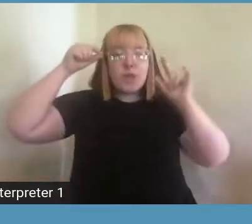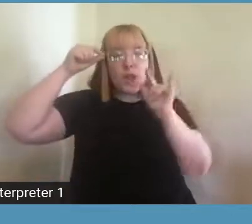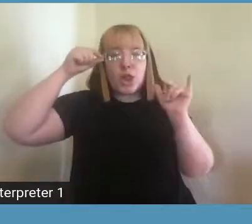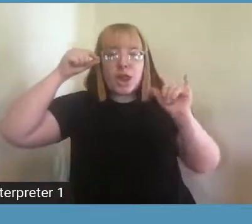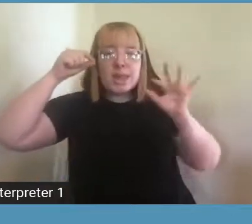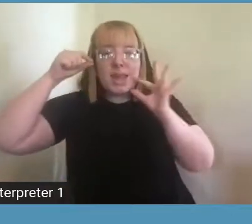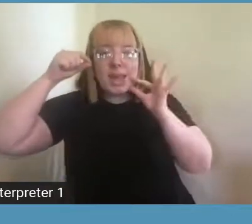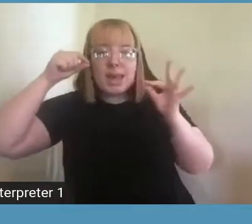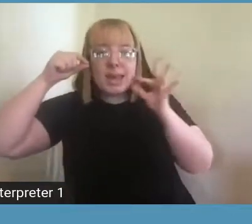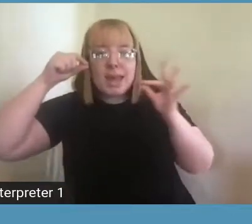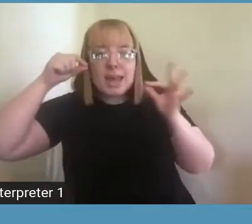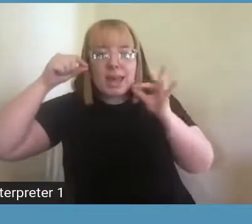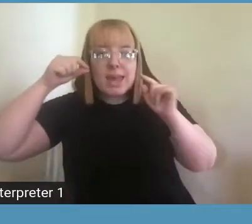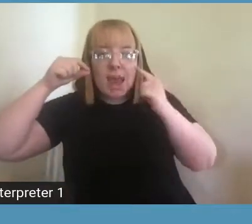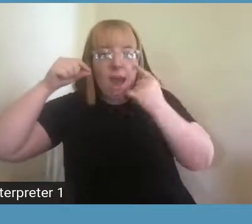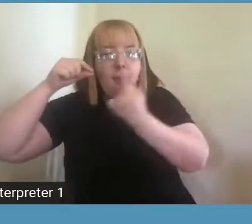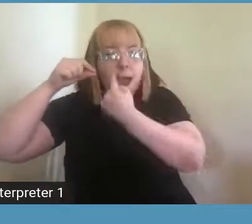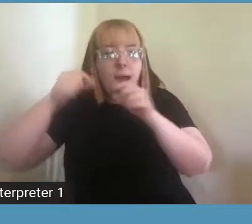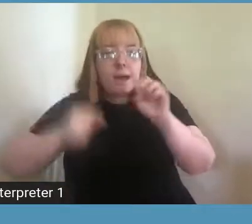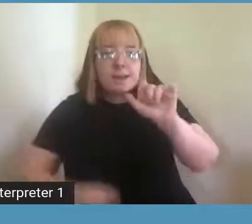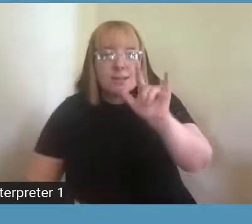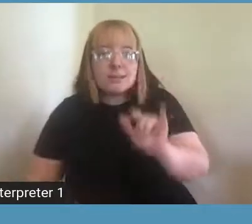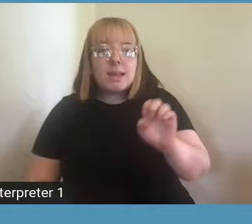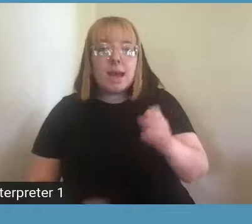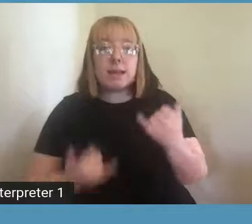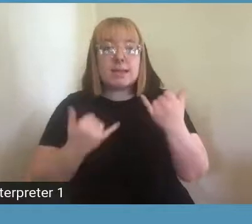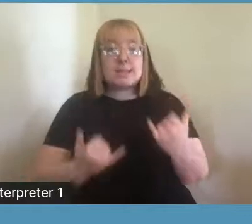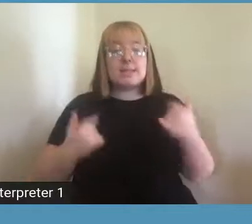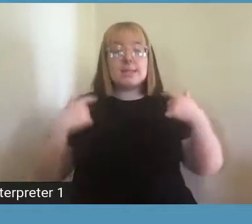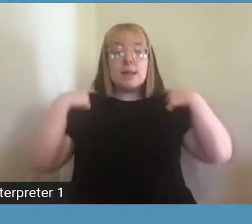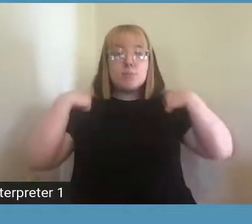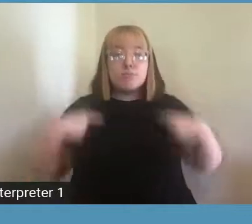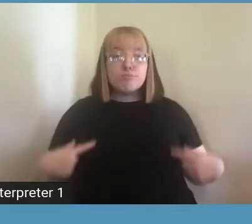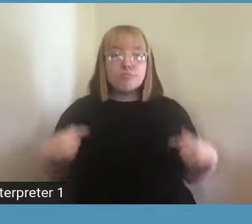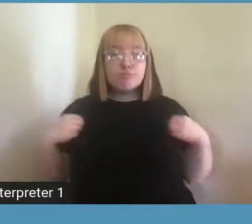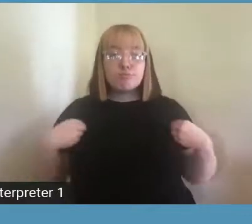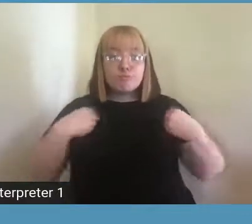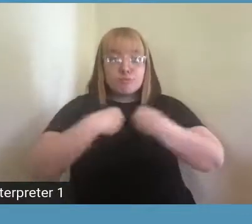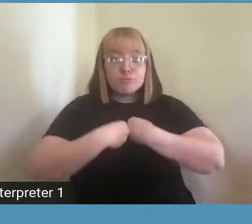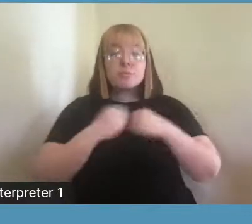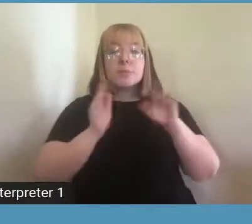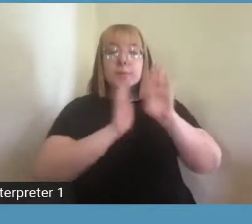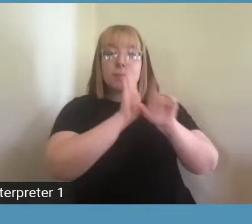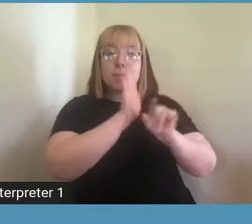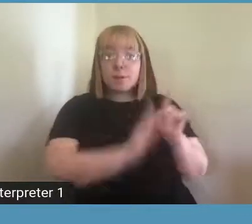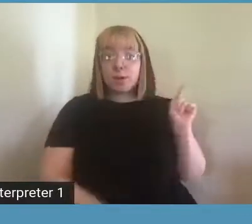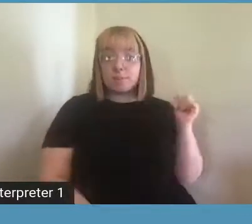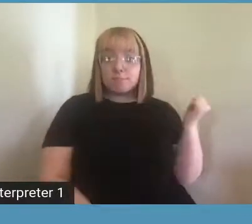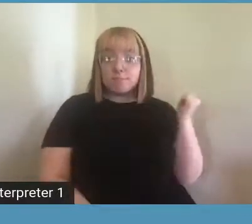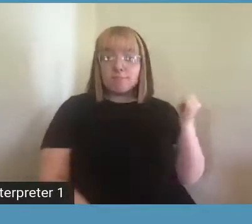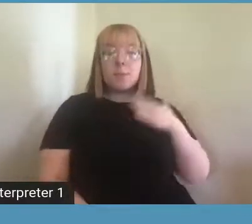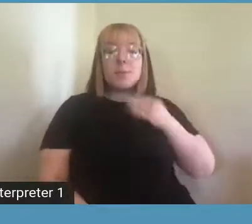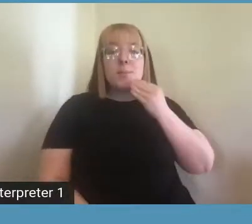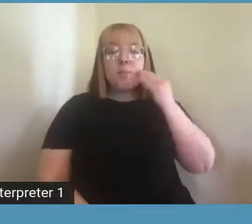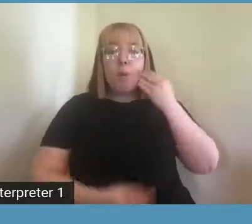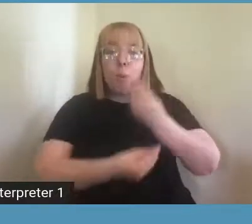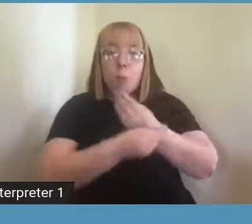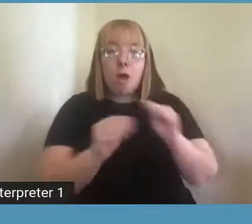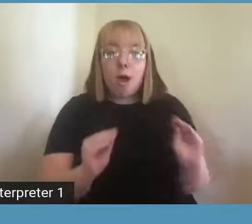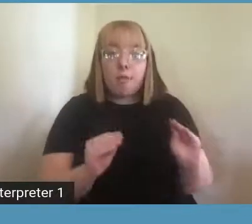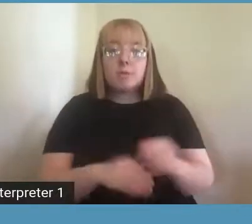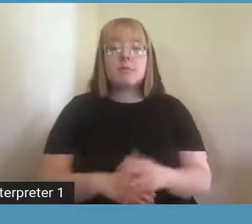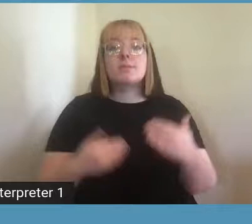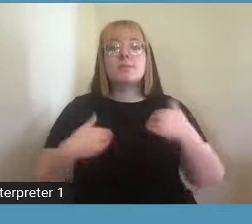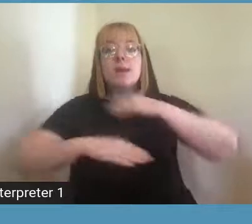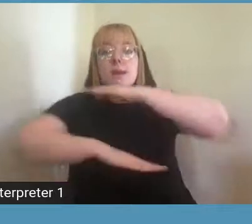cat-eye style, and today I'm wearing a black sleeveless sweater and I'm sitting in front of a backdrop of my home office, which consists of a